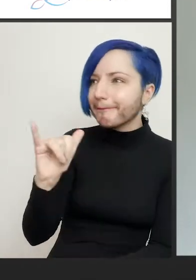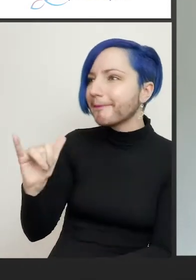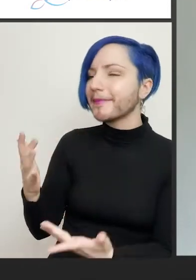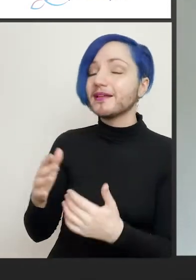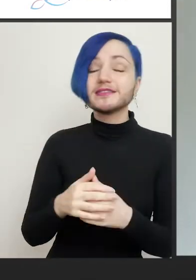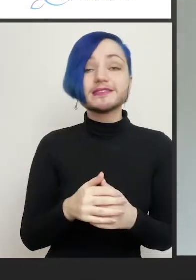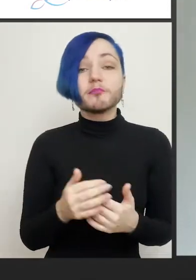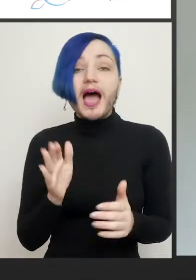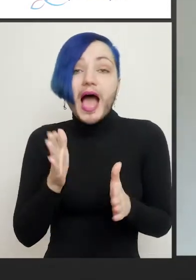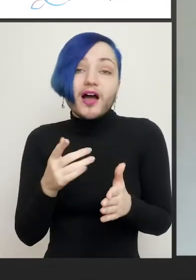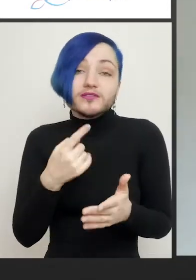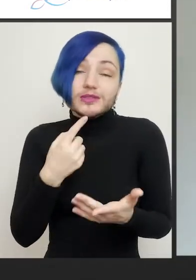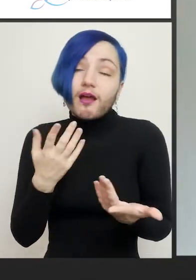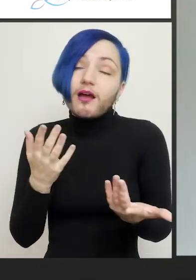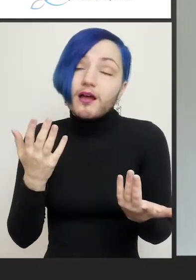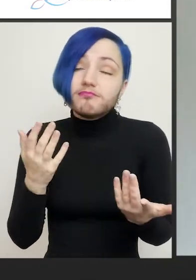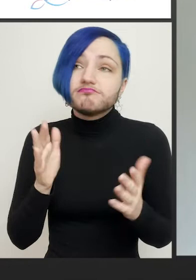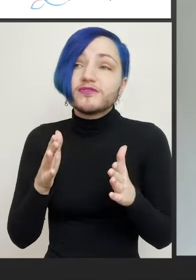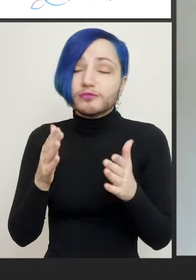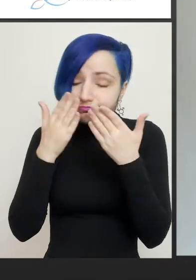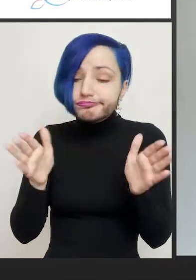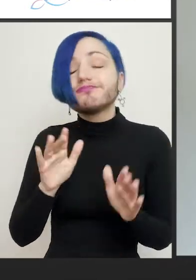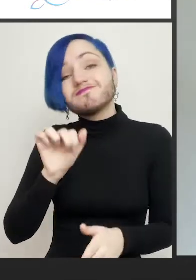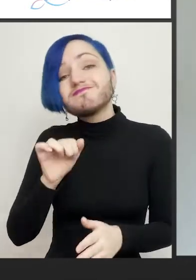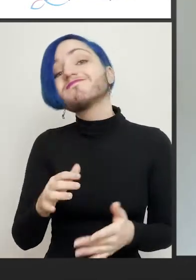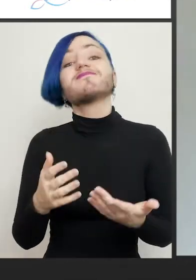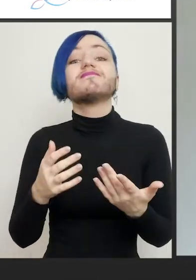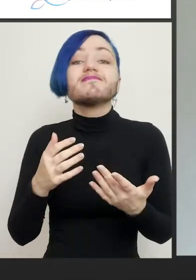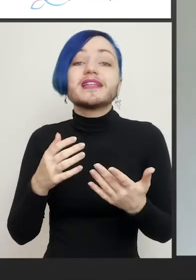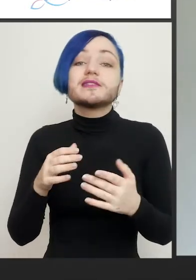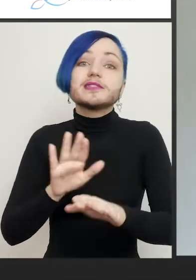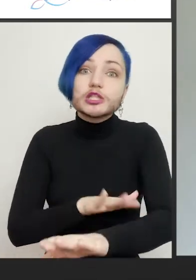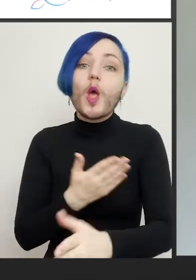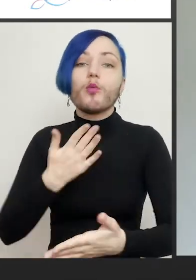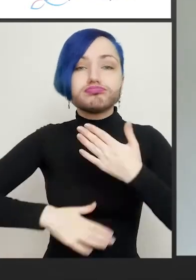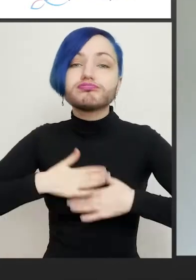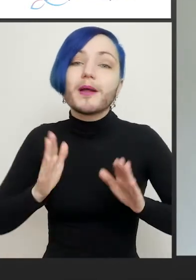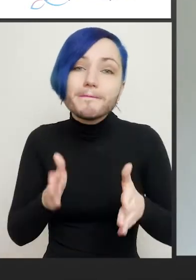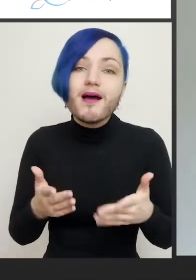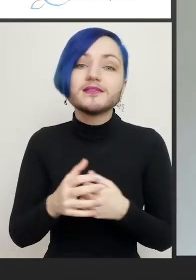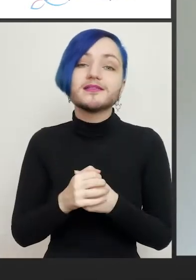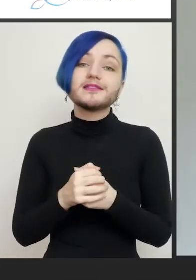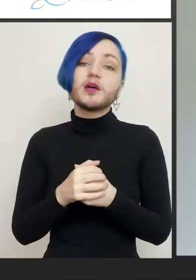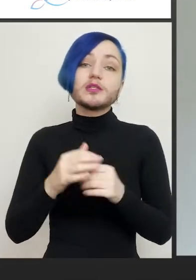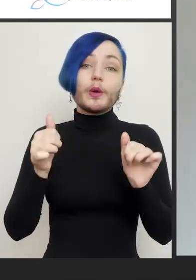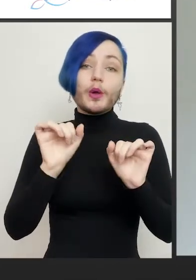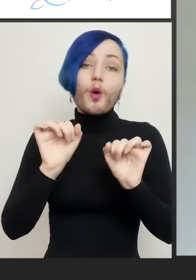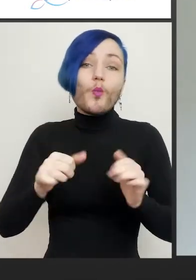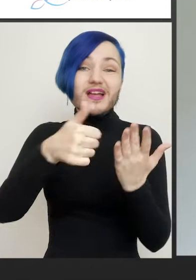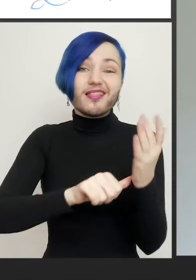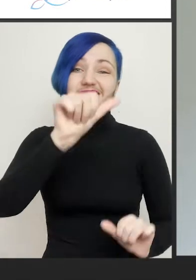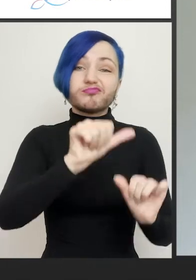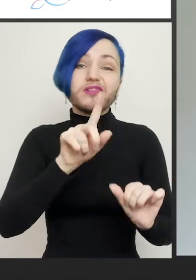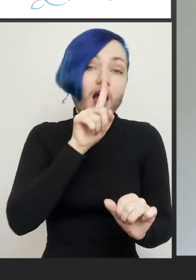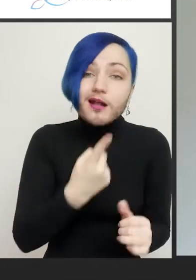tough. I mean, people cannot speed up a waiting list. If we could, everyone would be. You can't speed up a physical transition. You can't speed